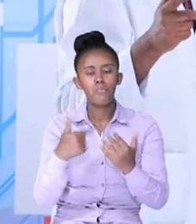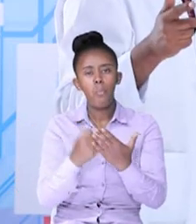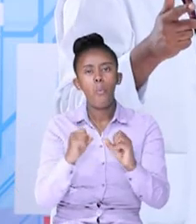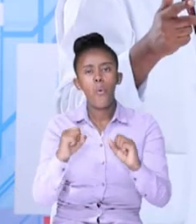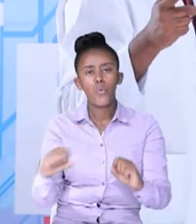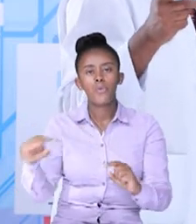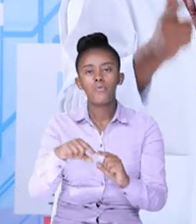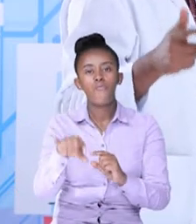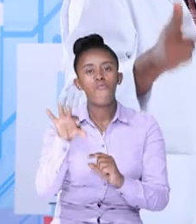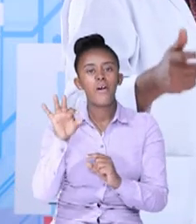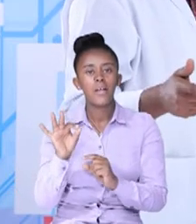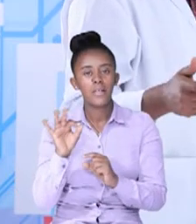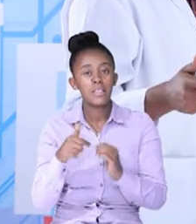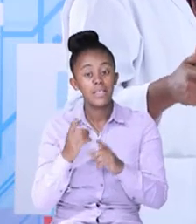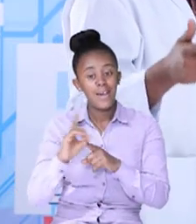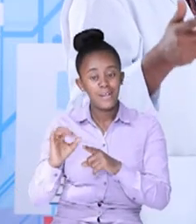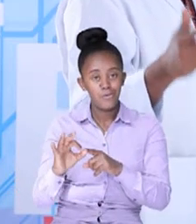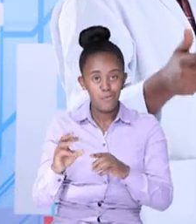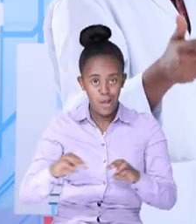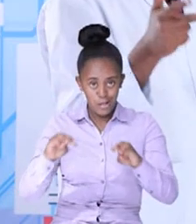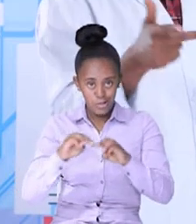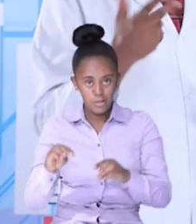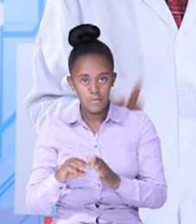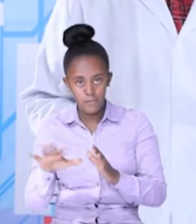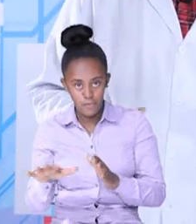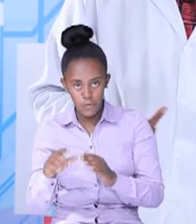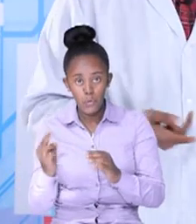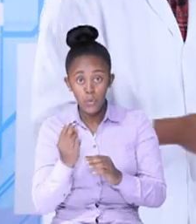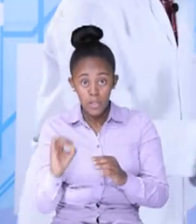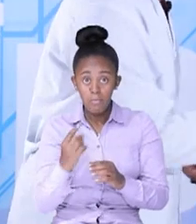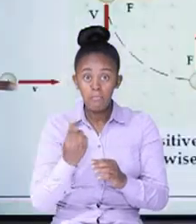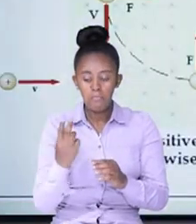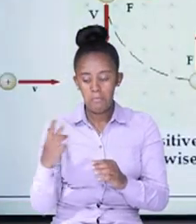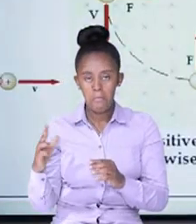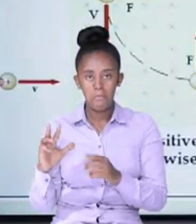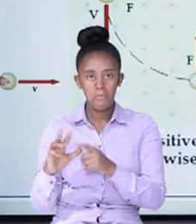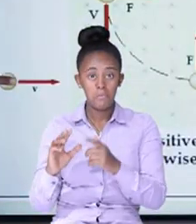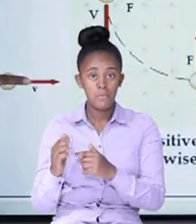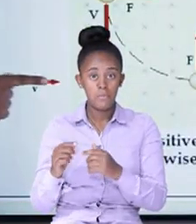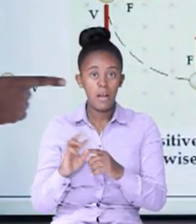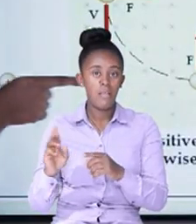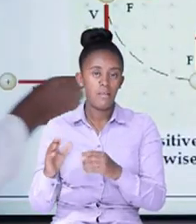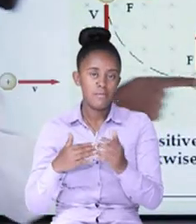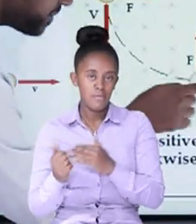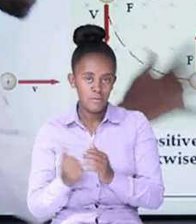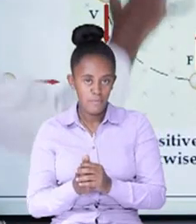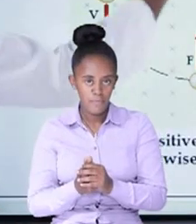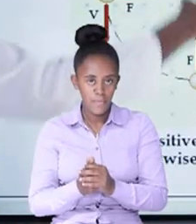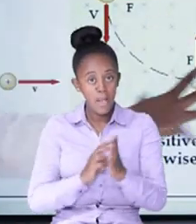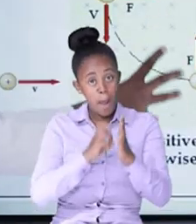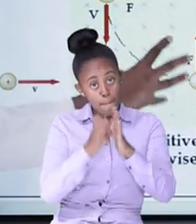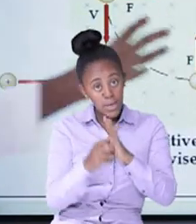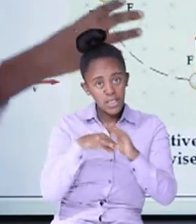find the direction of the magnetic force using right-hand rule. Therefore, in this case, it's a positive point charge and